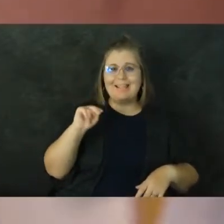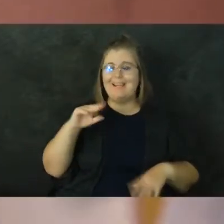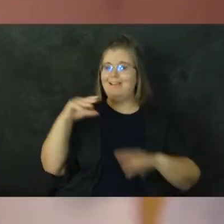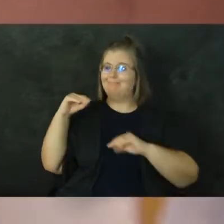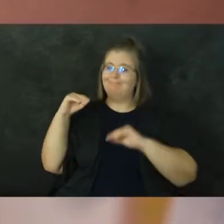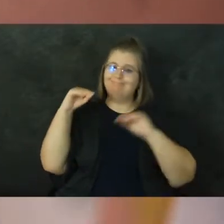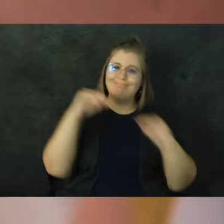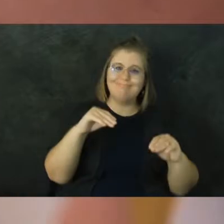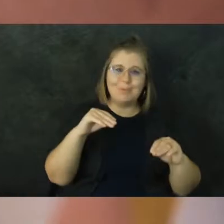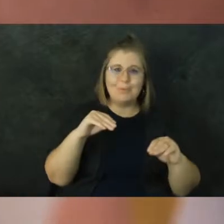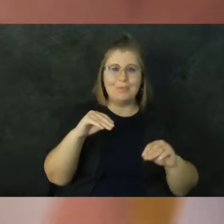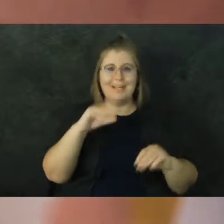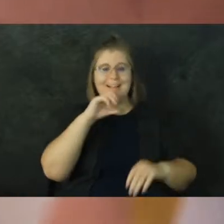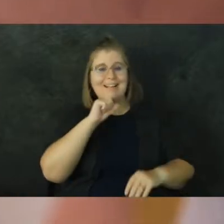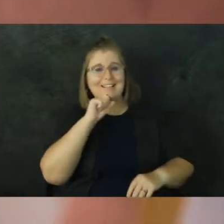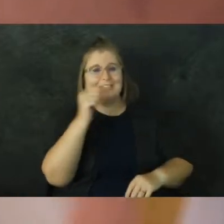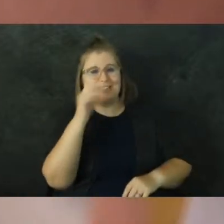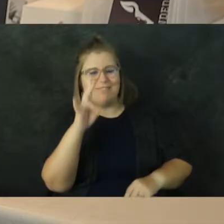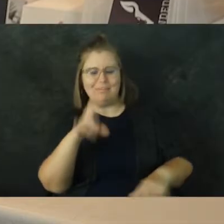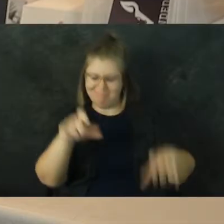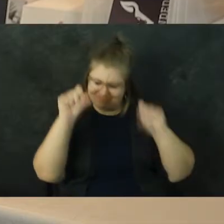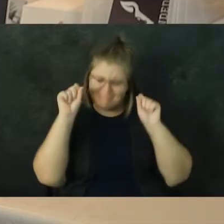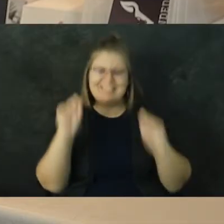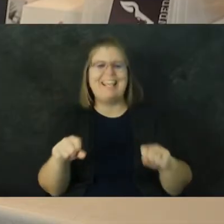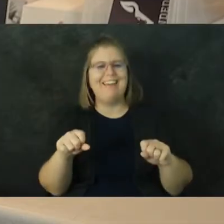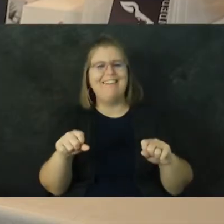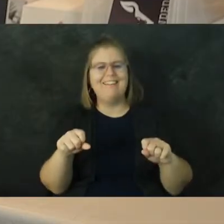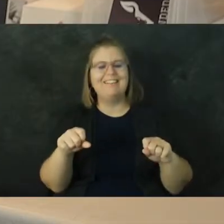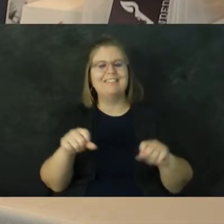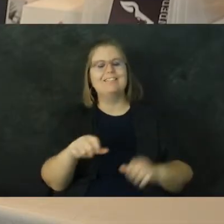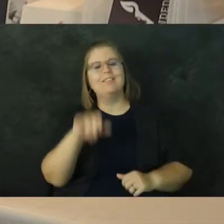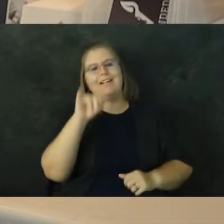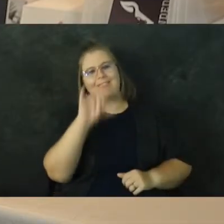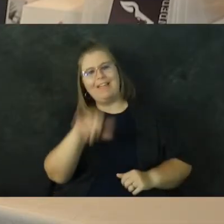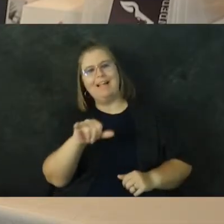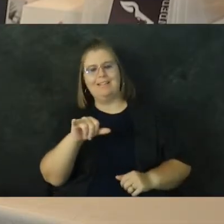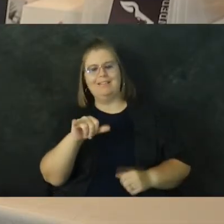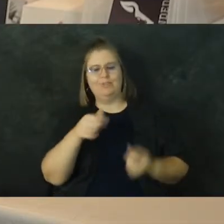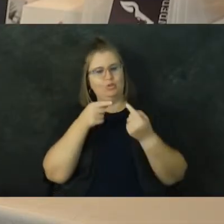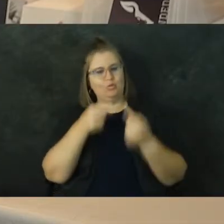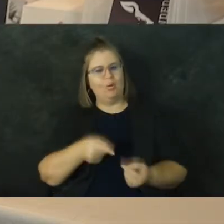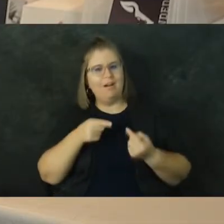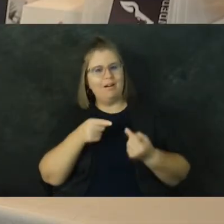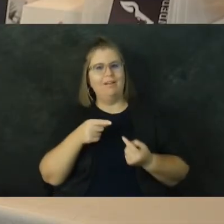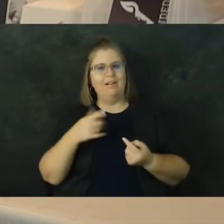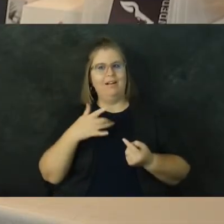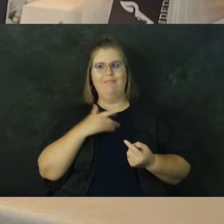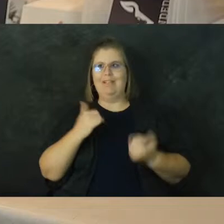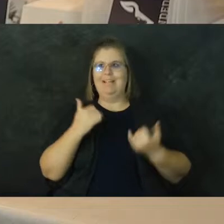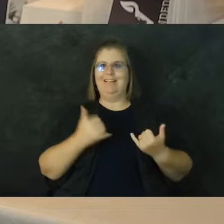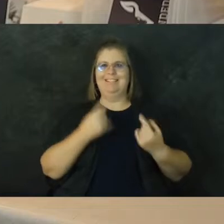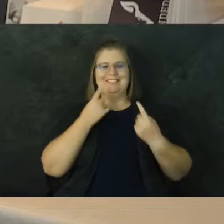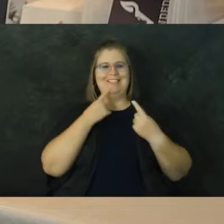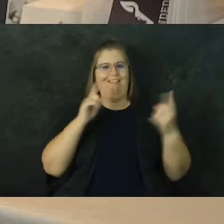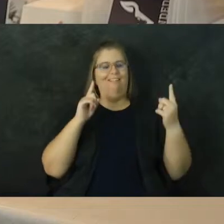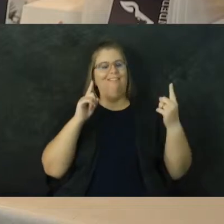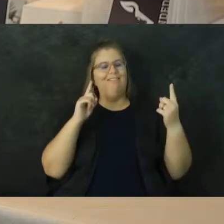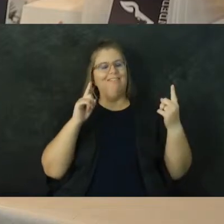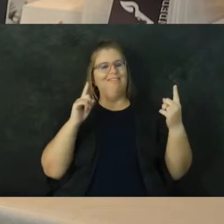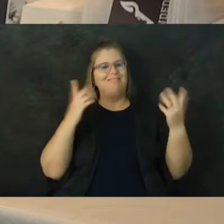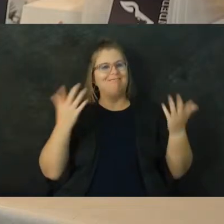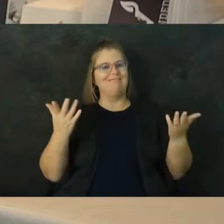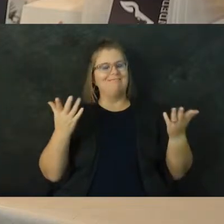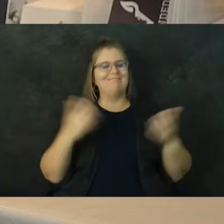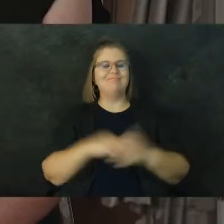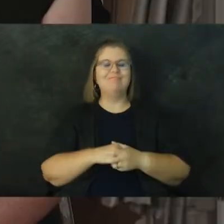Latin-owned, immigrant that came at 17, can do this. So that was a struggle that I feel like successfully I